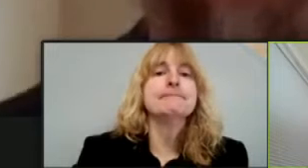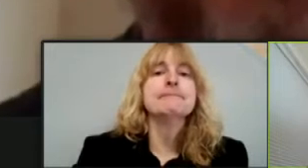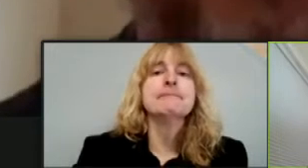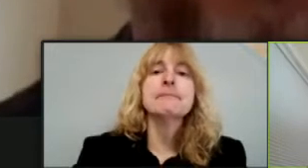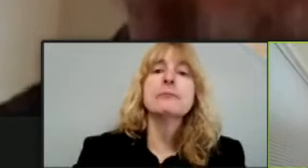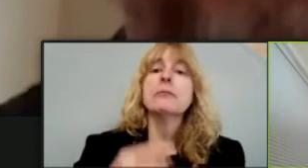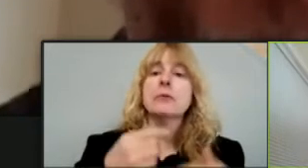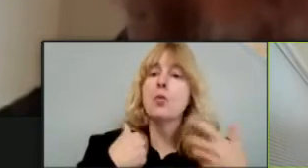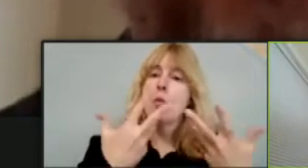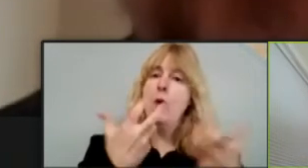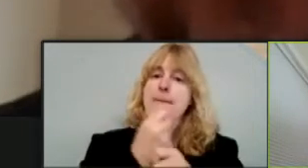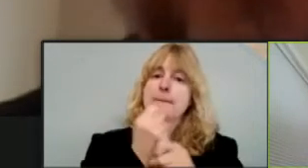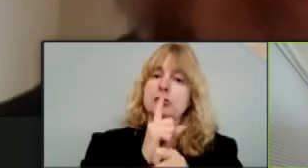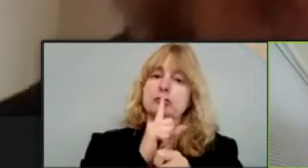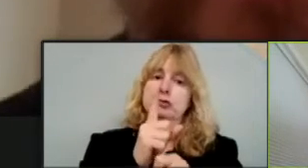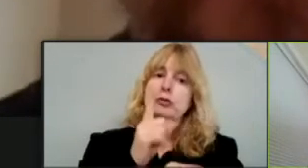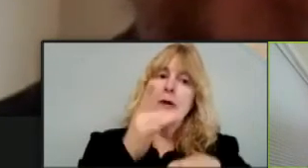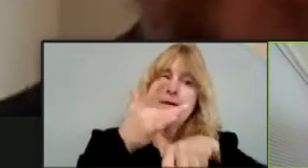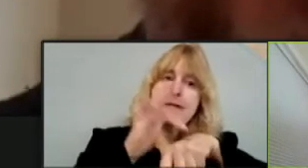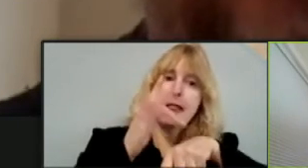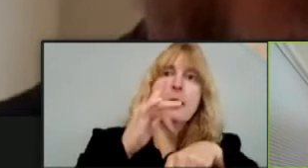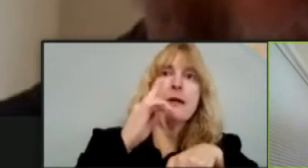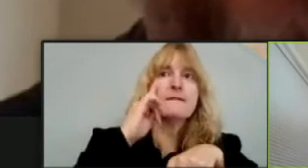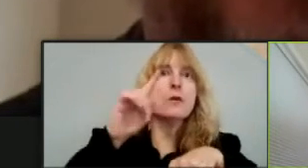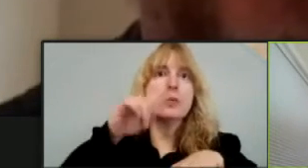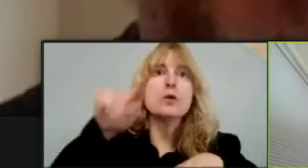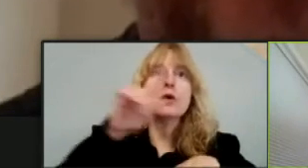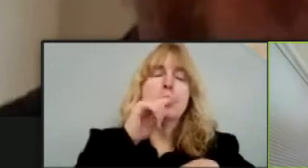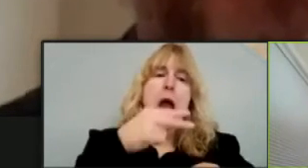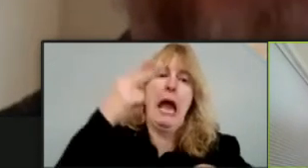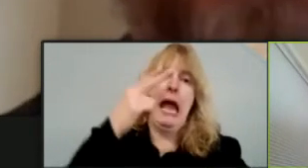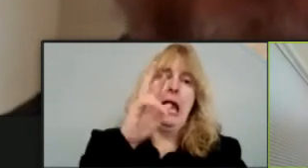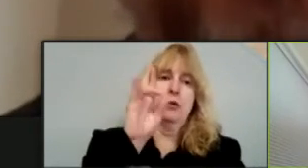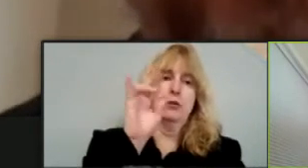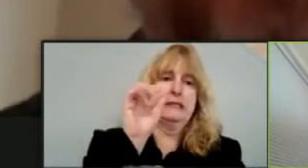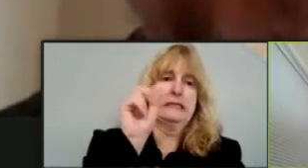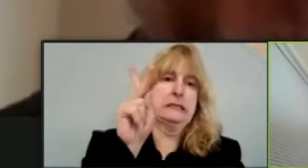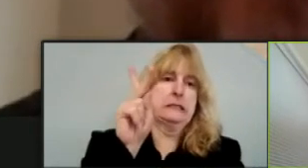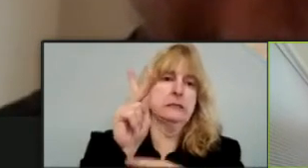we wanted to make sure that it was available for those at highest risk.